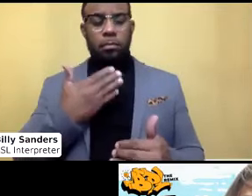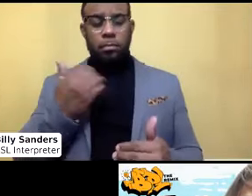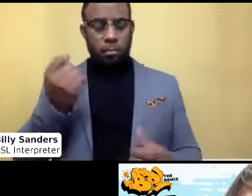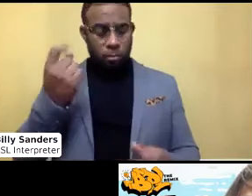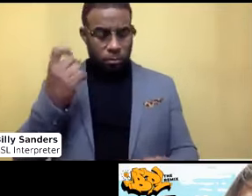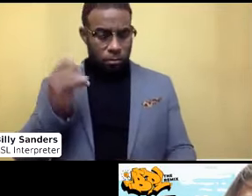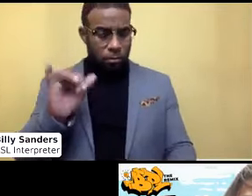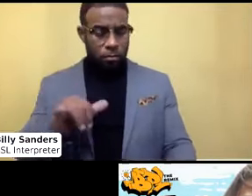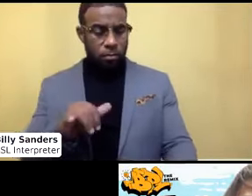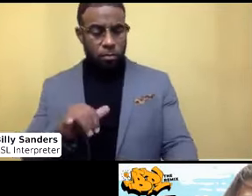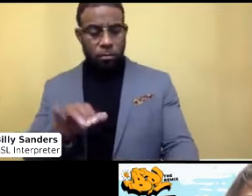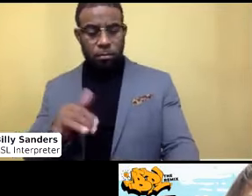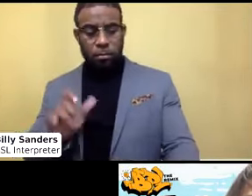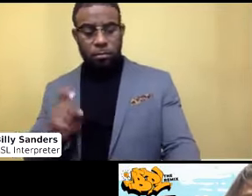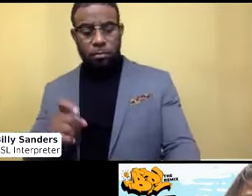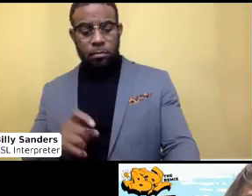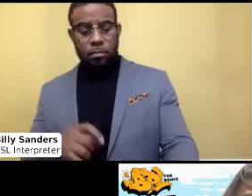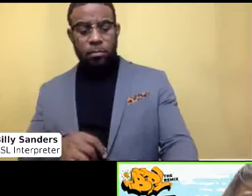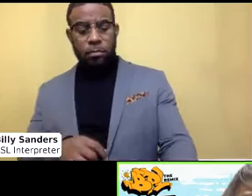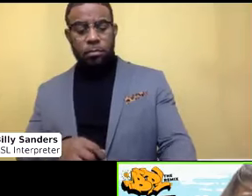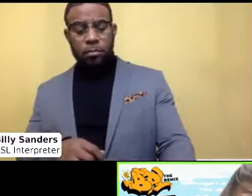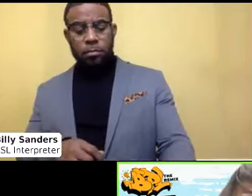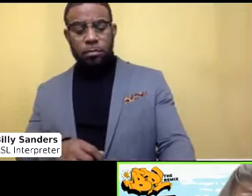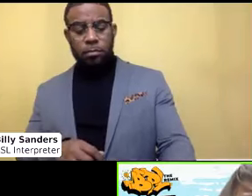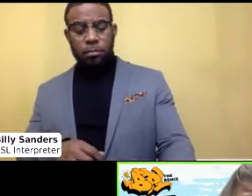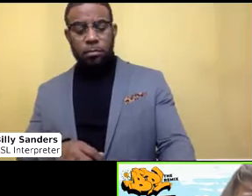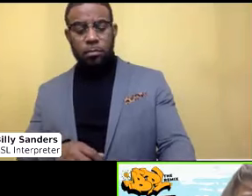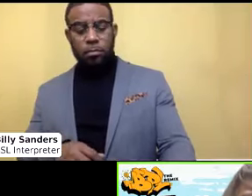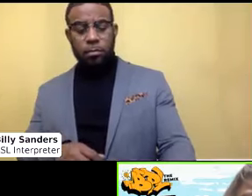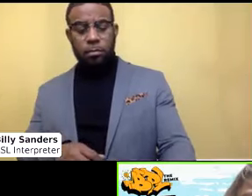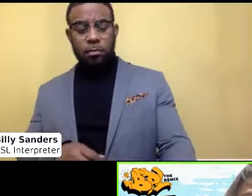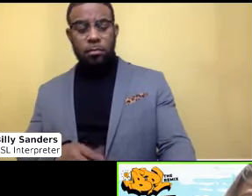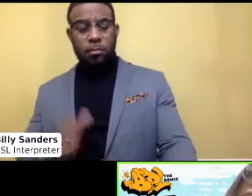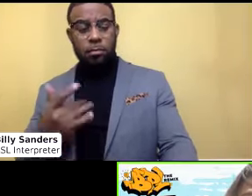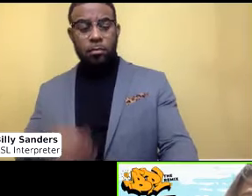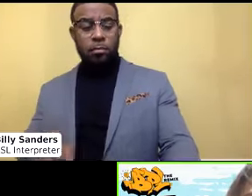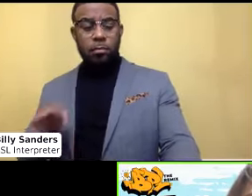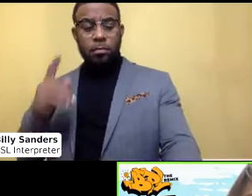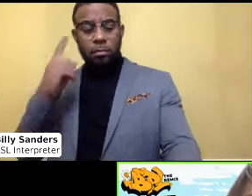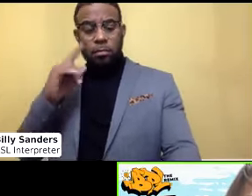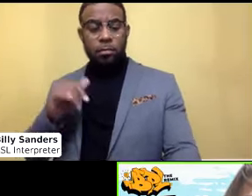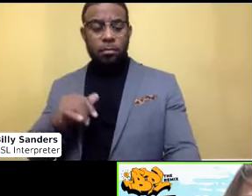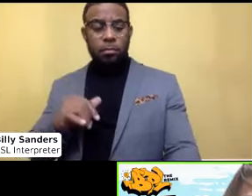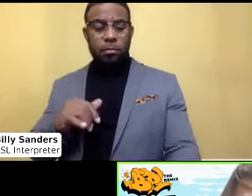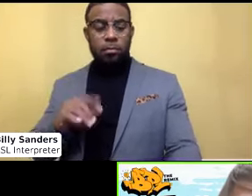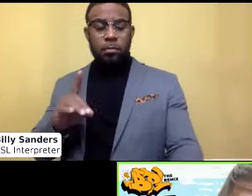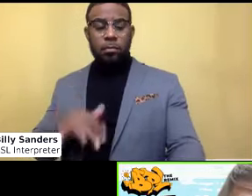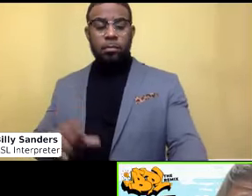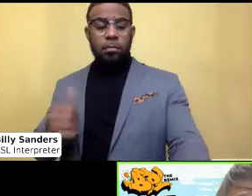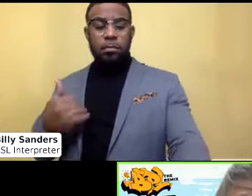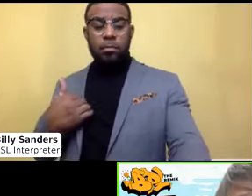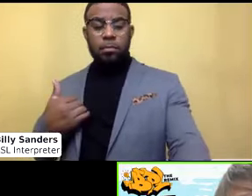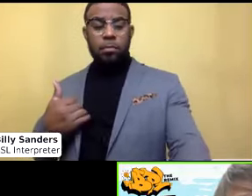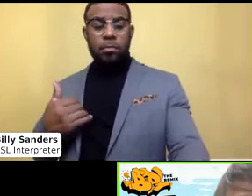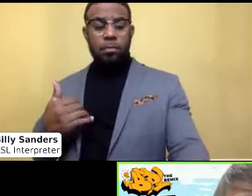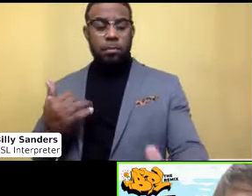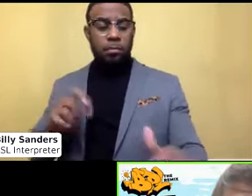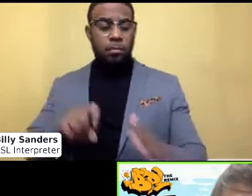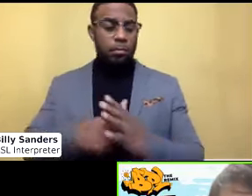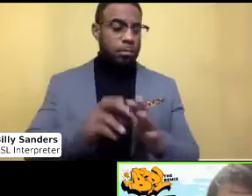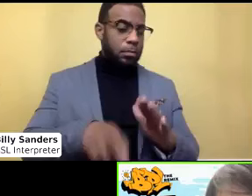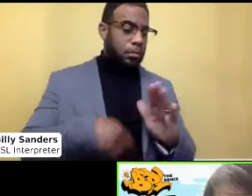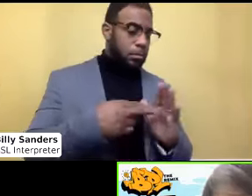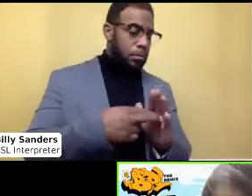understanding of how to change the world. I think that's really important, and I think diasporans have to play a key